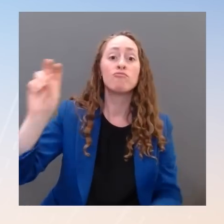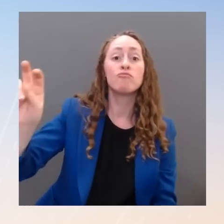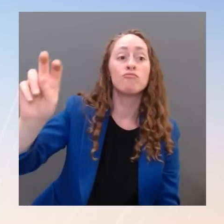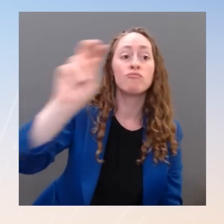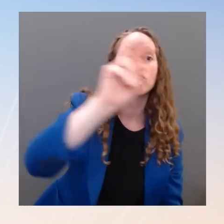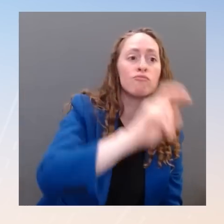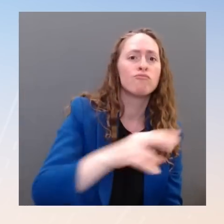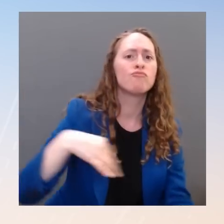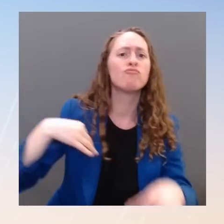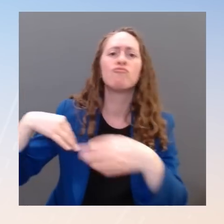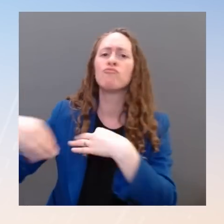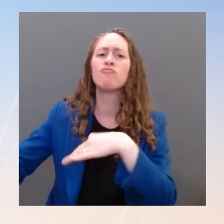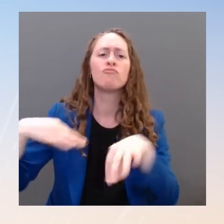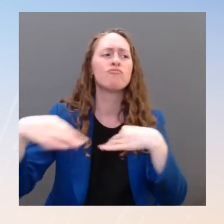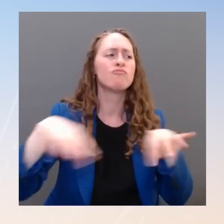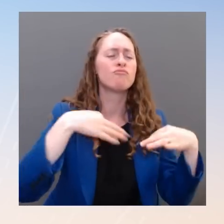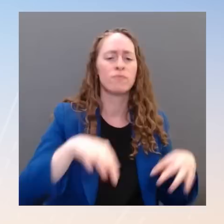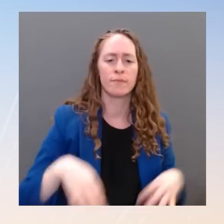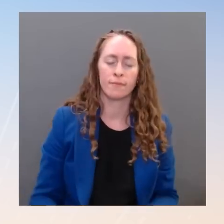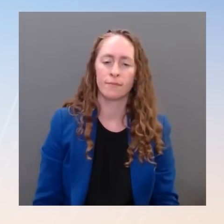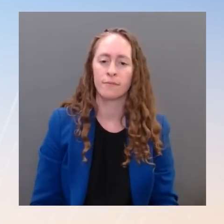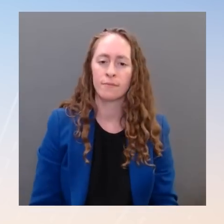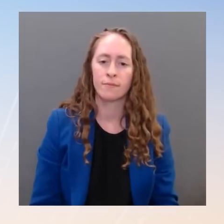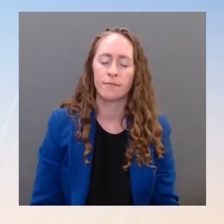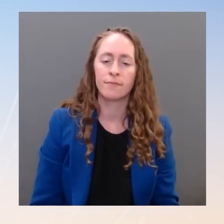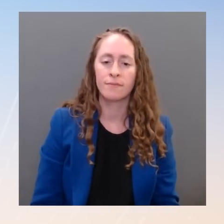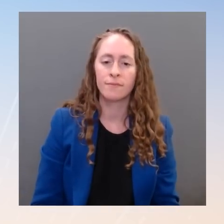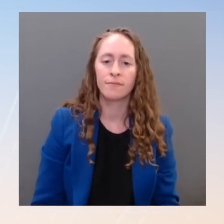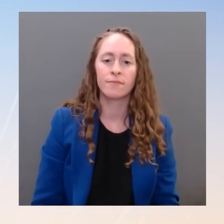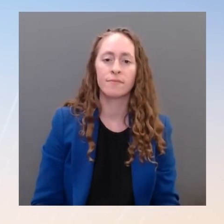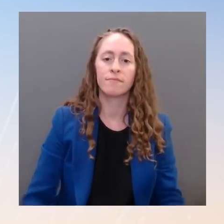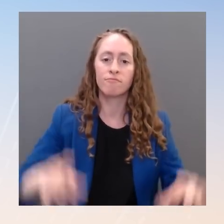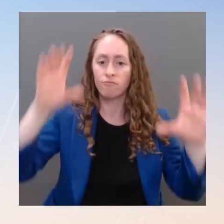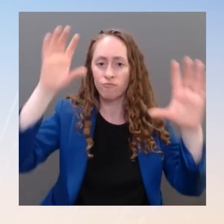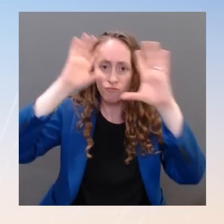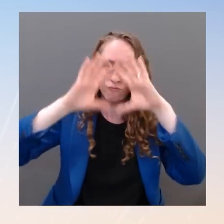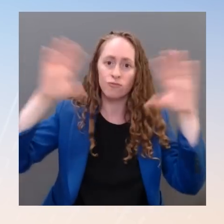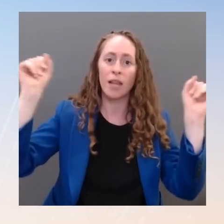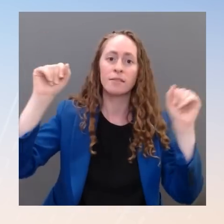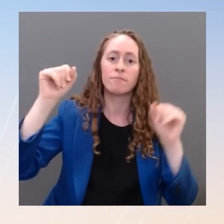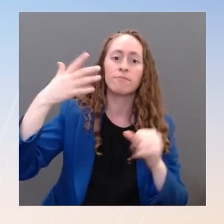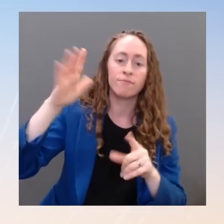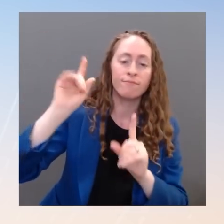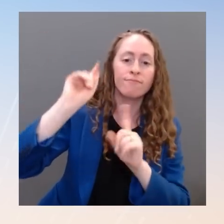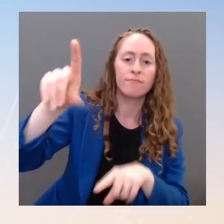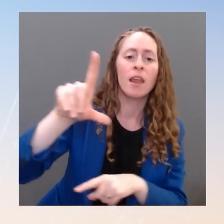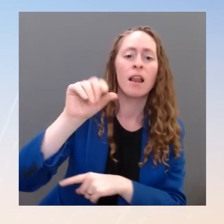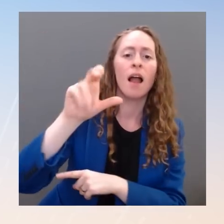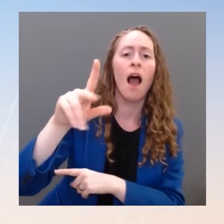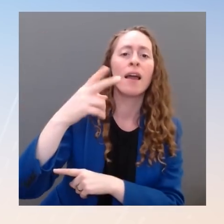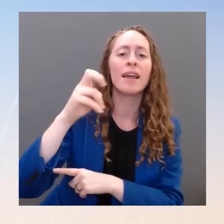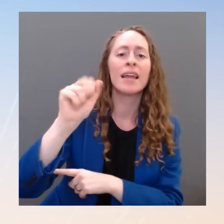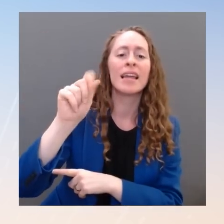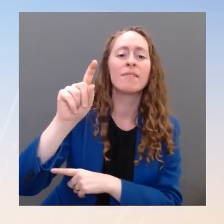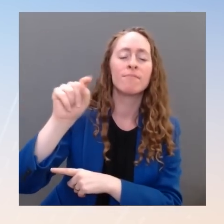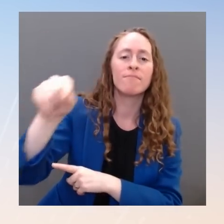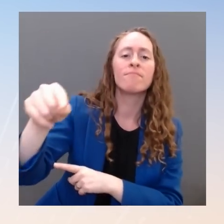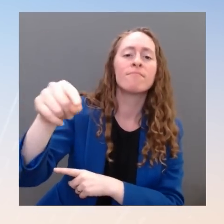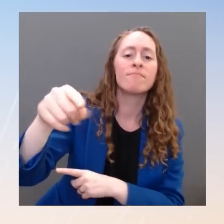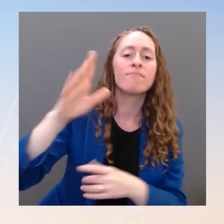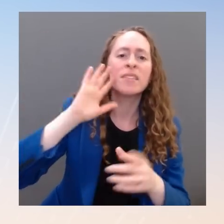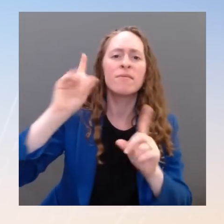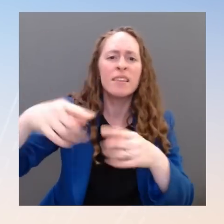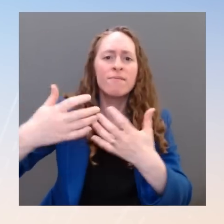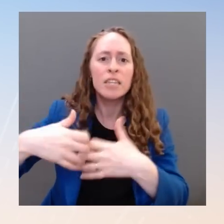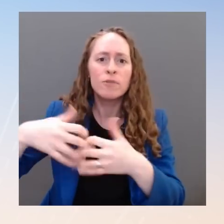to the factory, the Lockheed Martin factory, I believe, in Alabama next week. Even the decision today for the